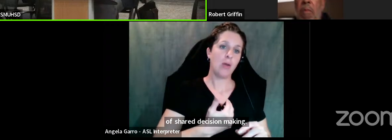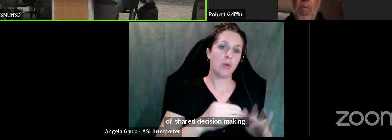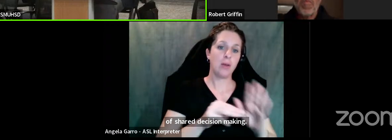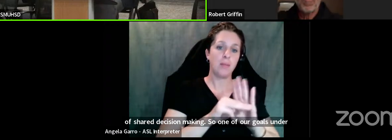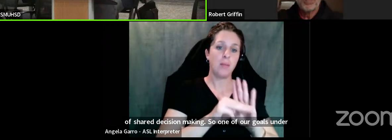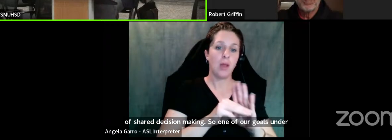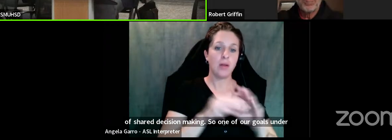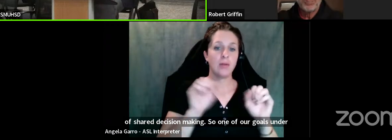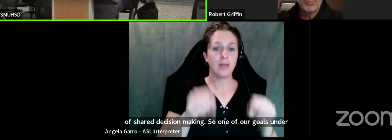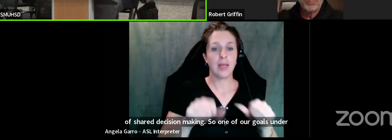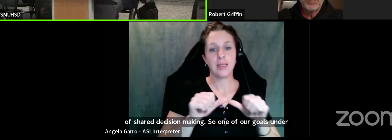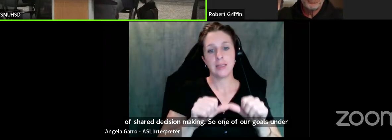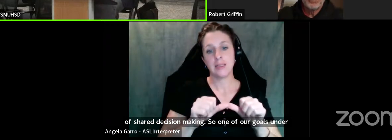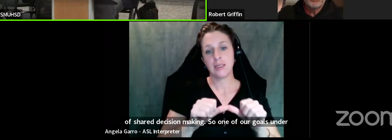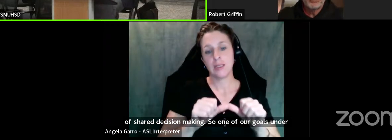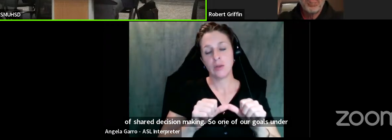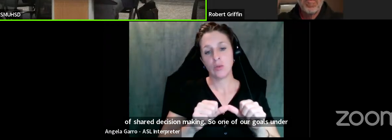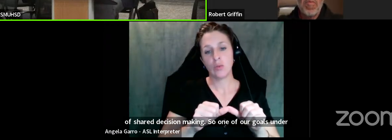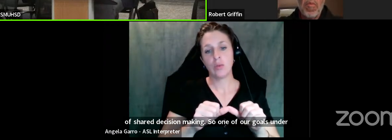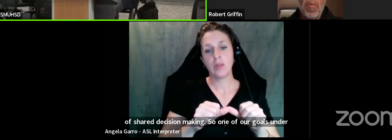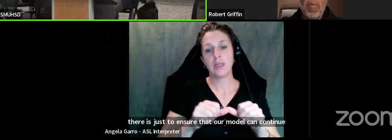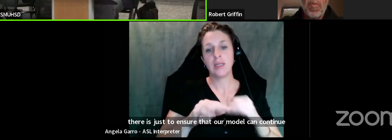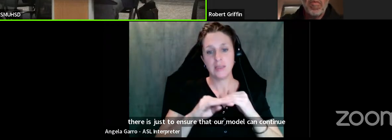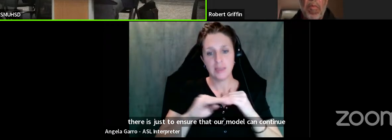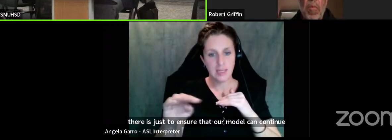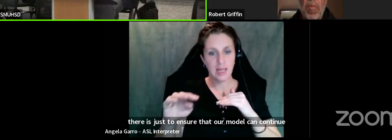can continue, that it's sustainable, that